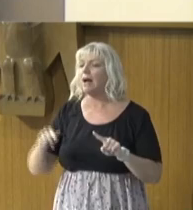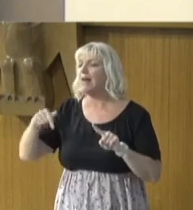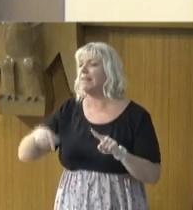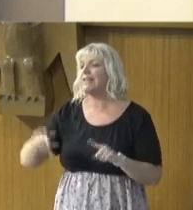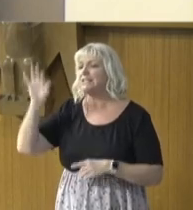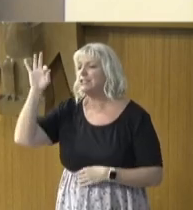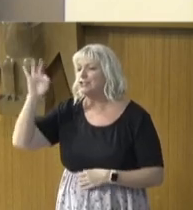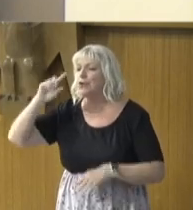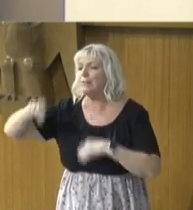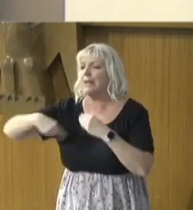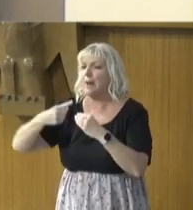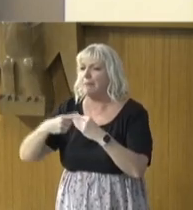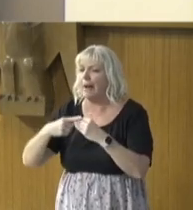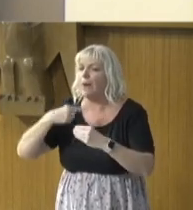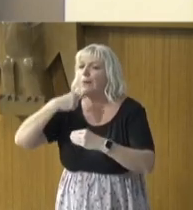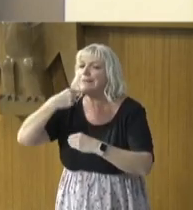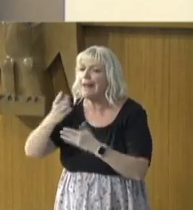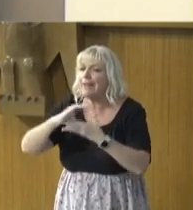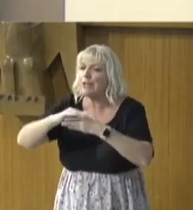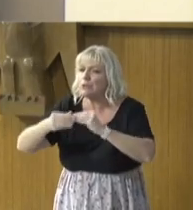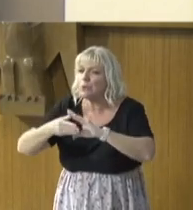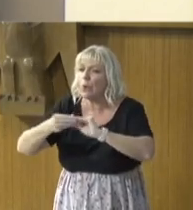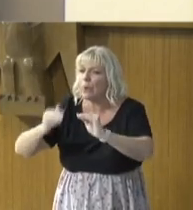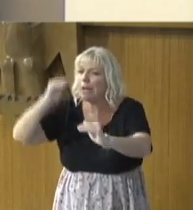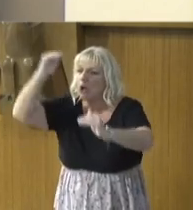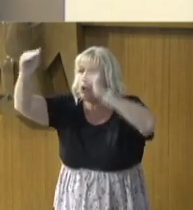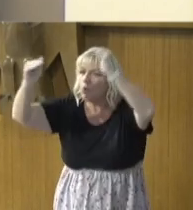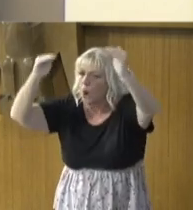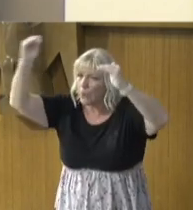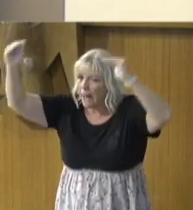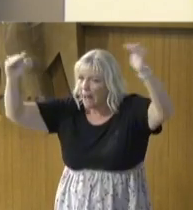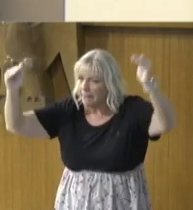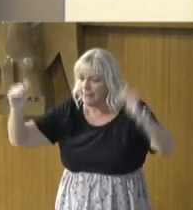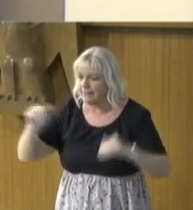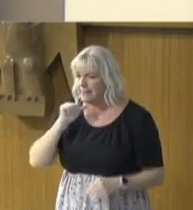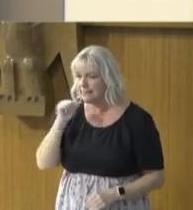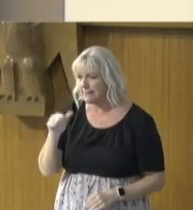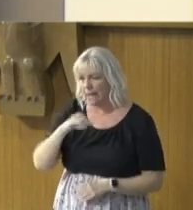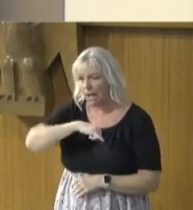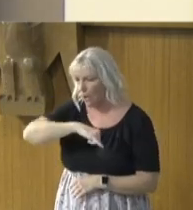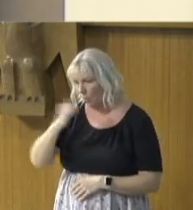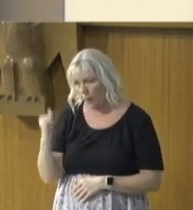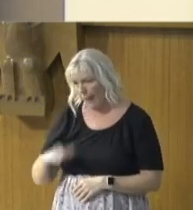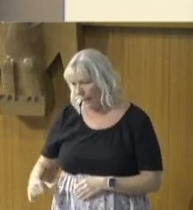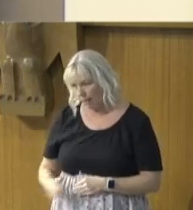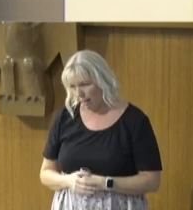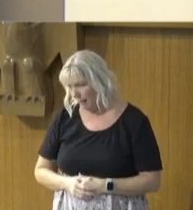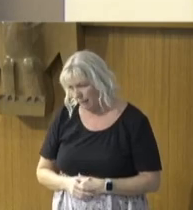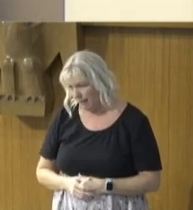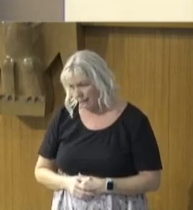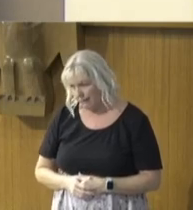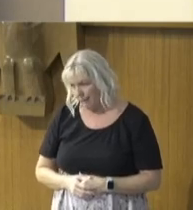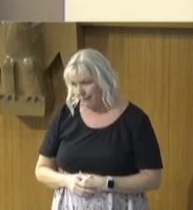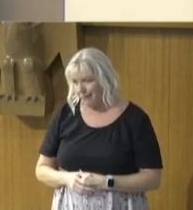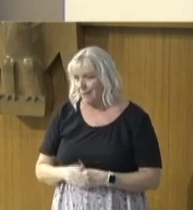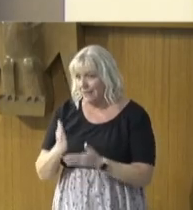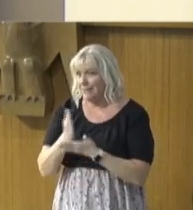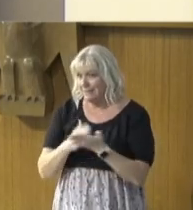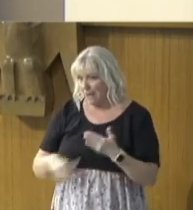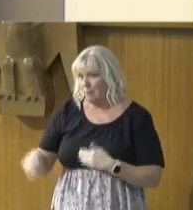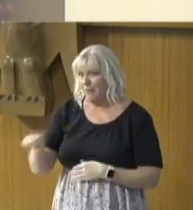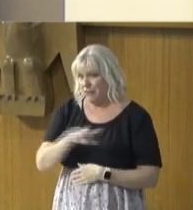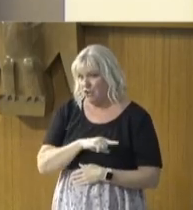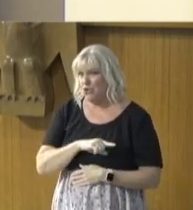about telling the grown-up version of our beloved Sunday school stories, let me just clear this up for any of you who are routinely